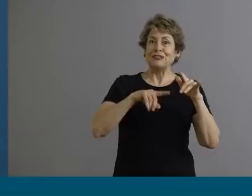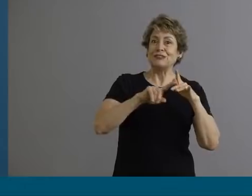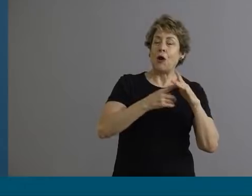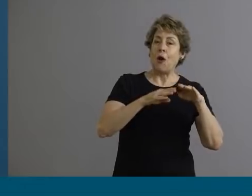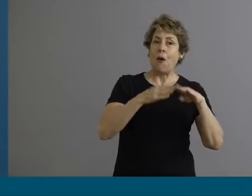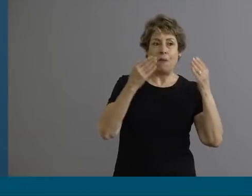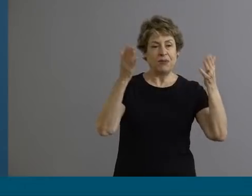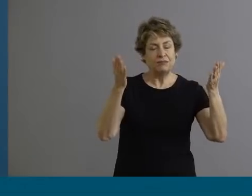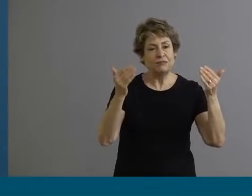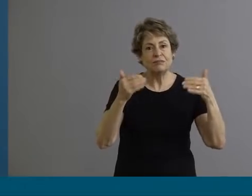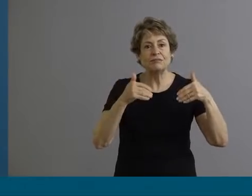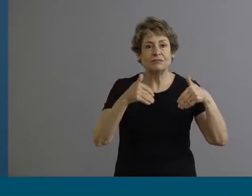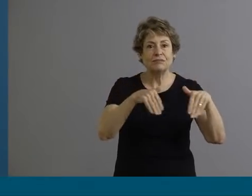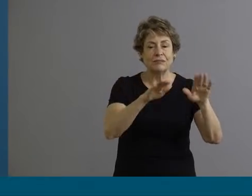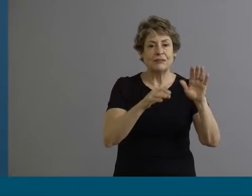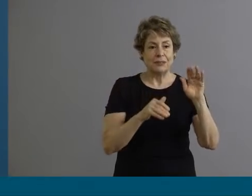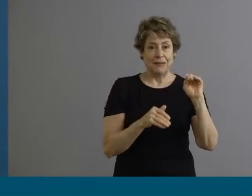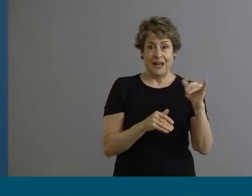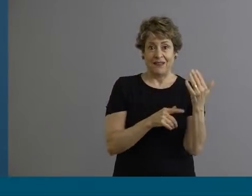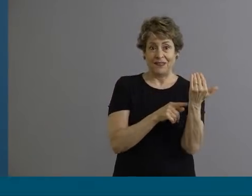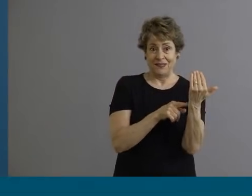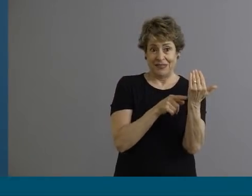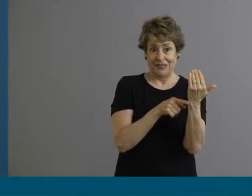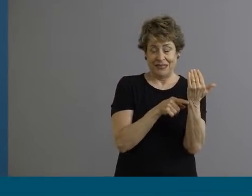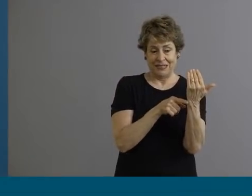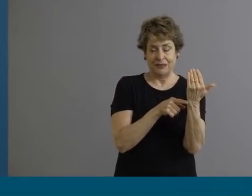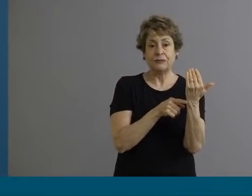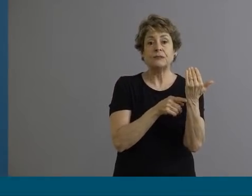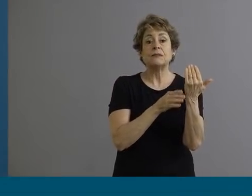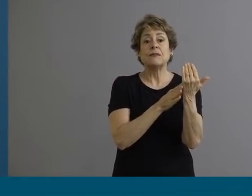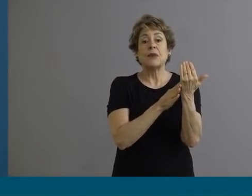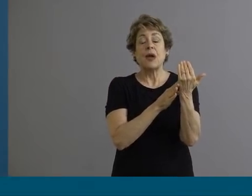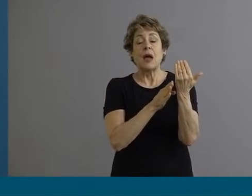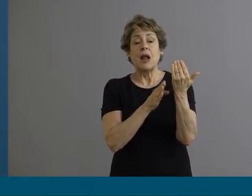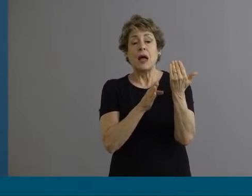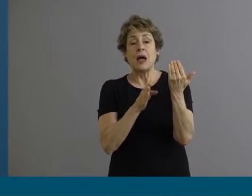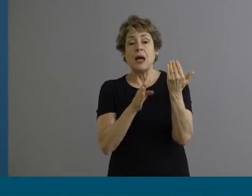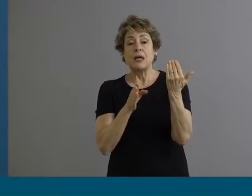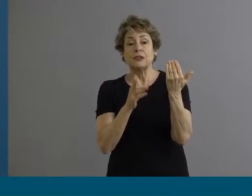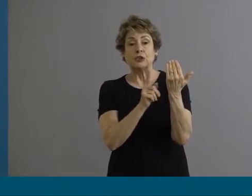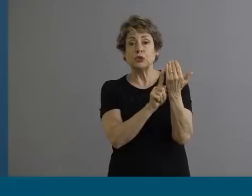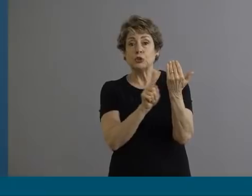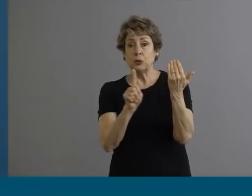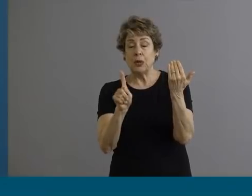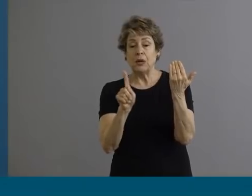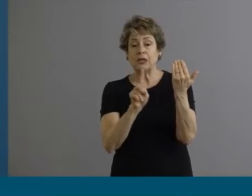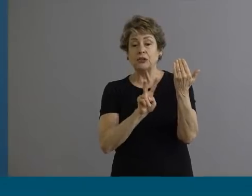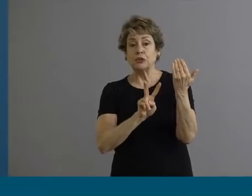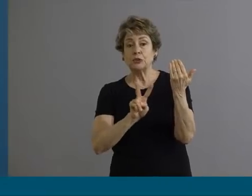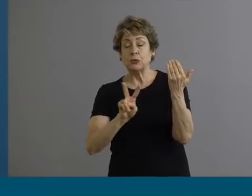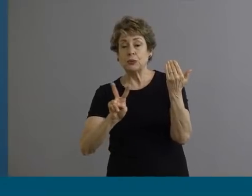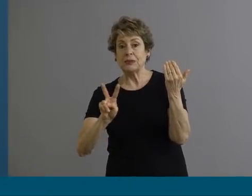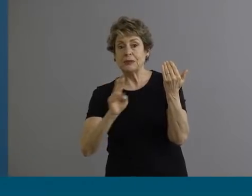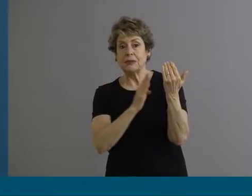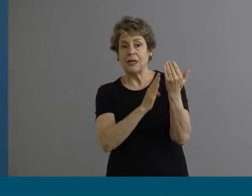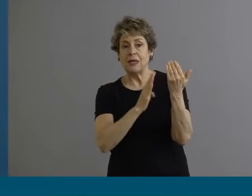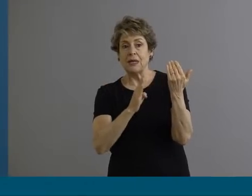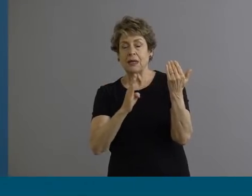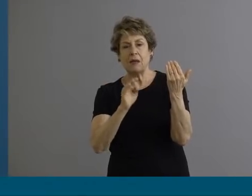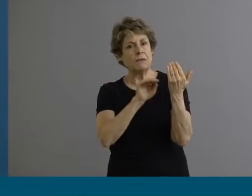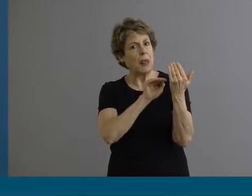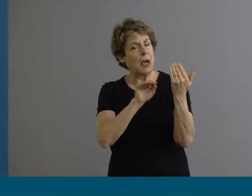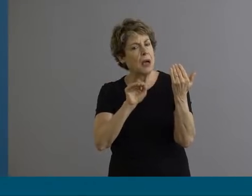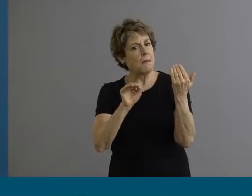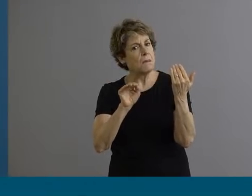lifted on May 15th. And for 2 weeks following that, we were flat.